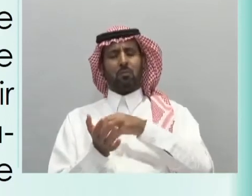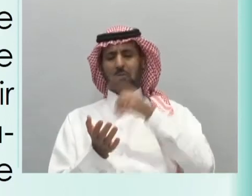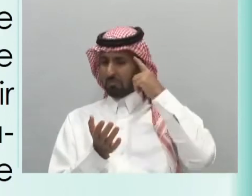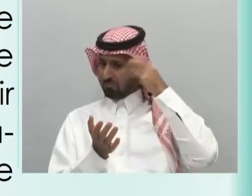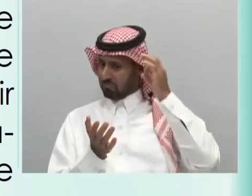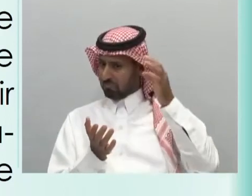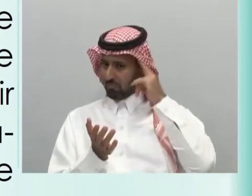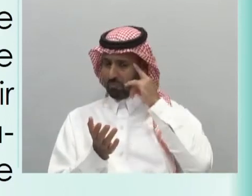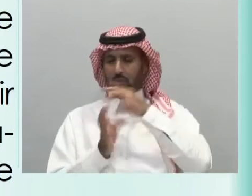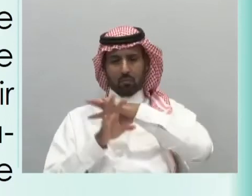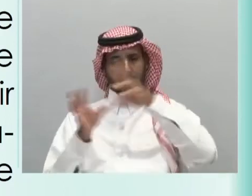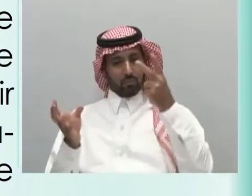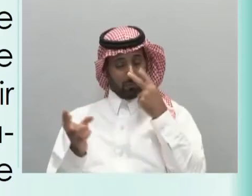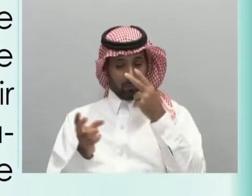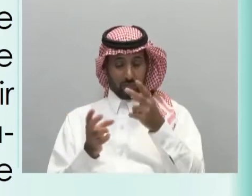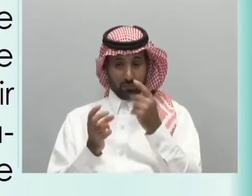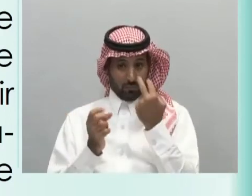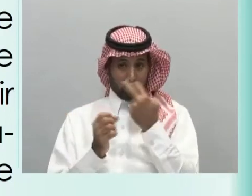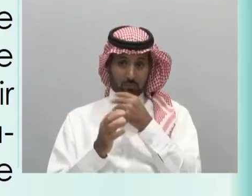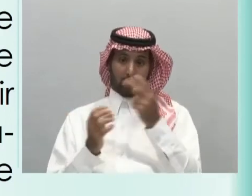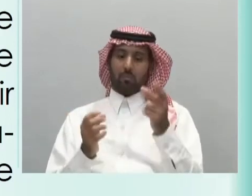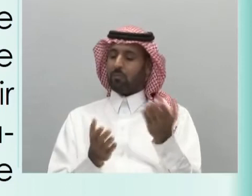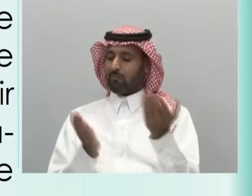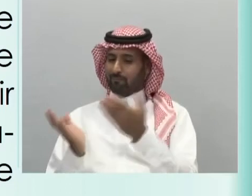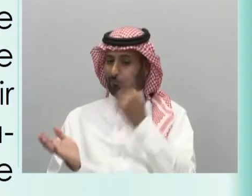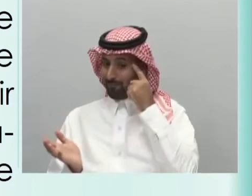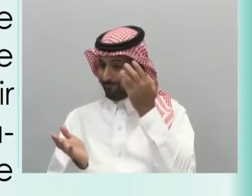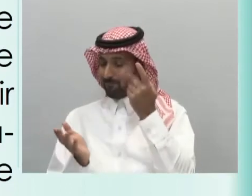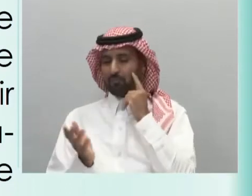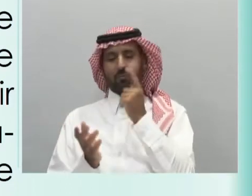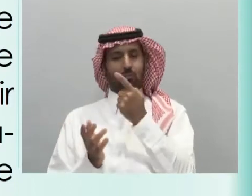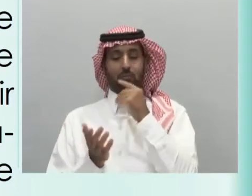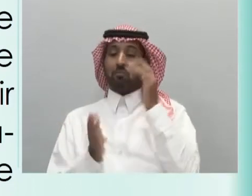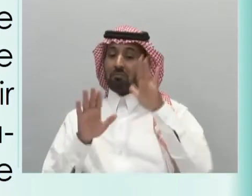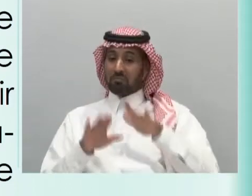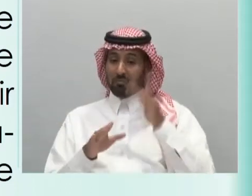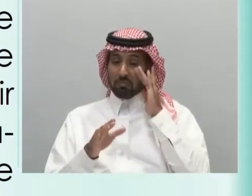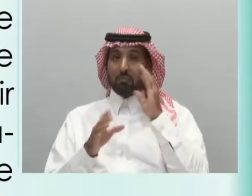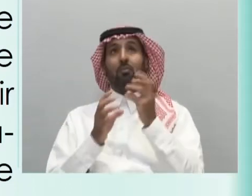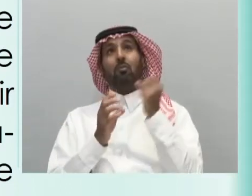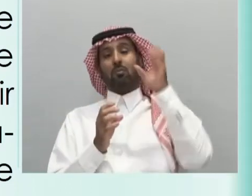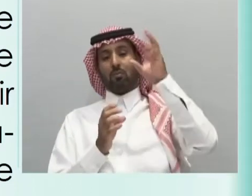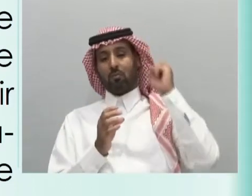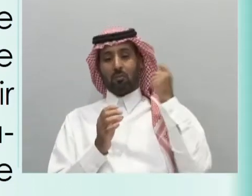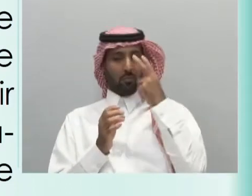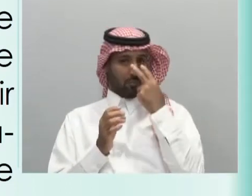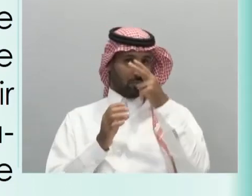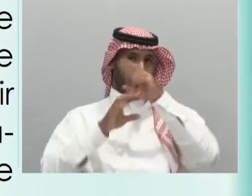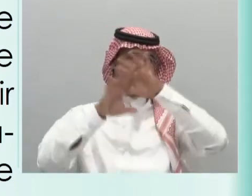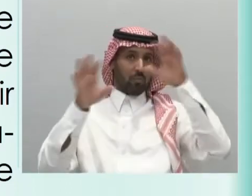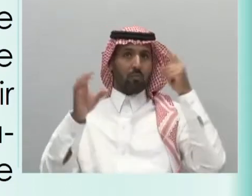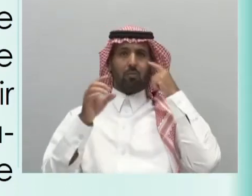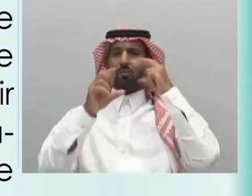The Kaxlautinen Hotel offers guests the opportunity to stay overnight in either a snow or